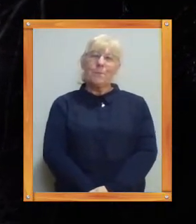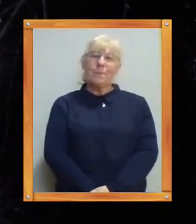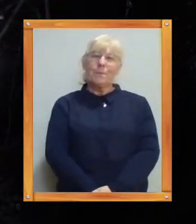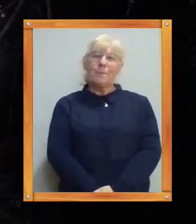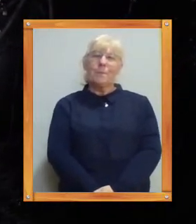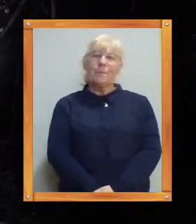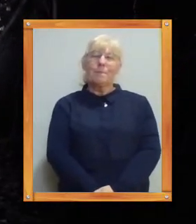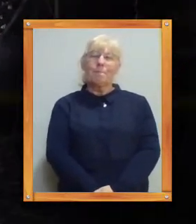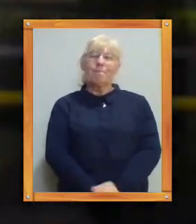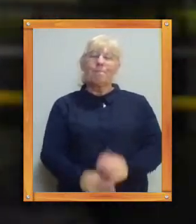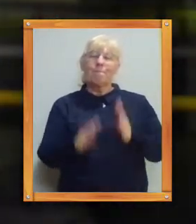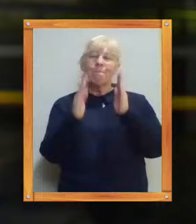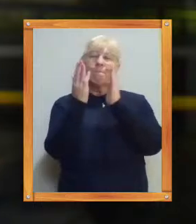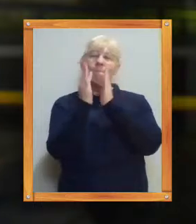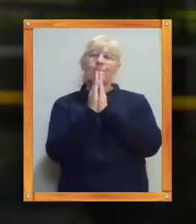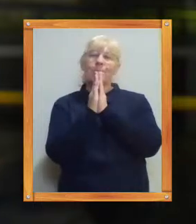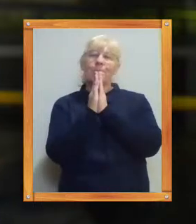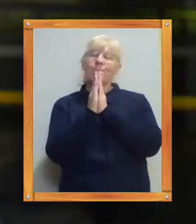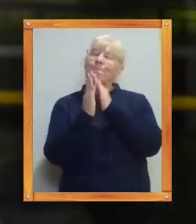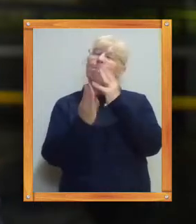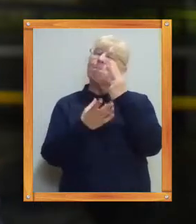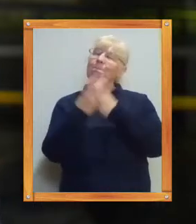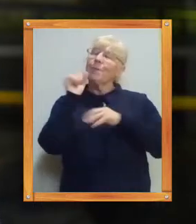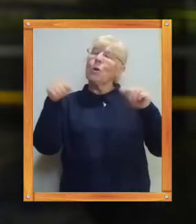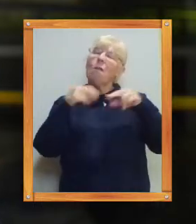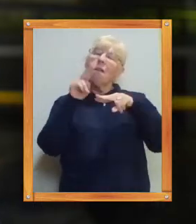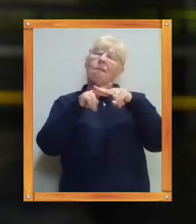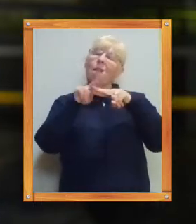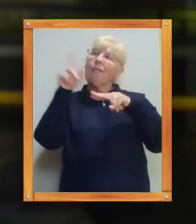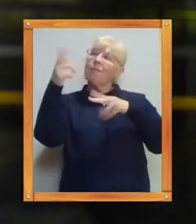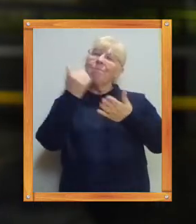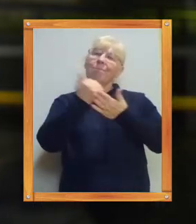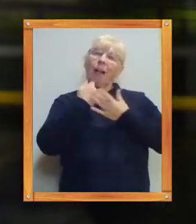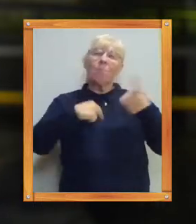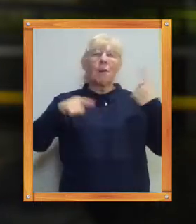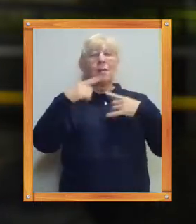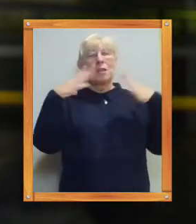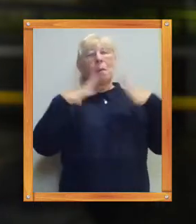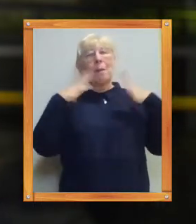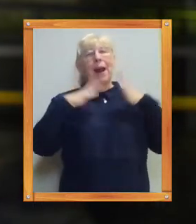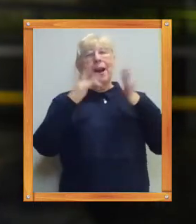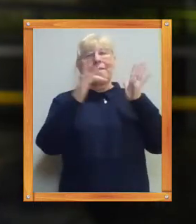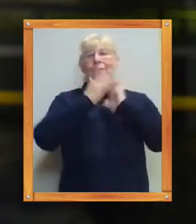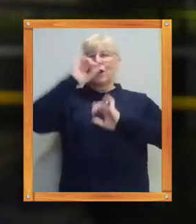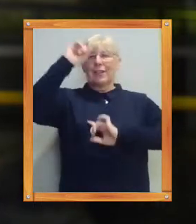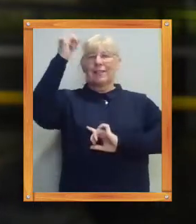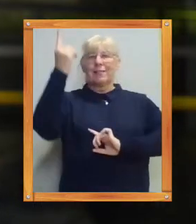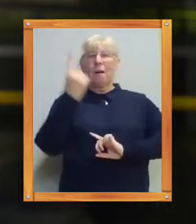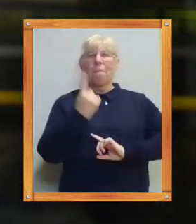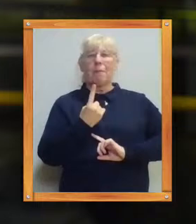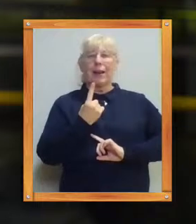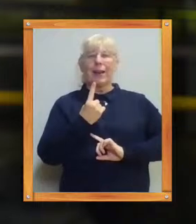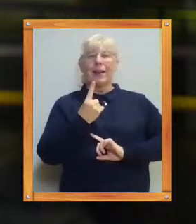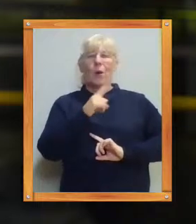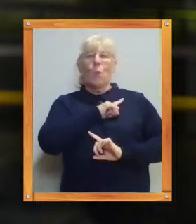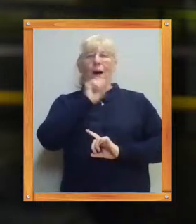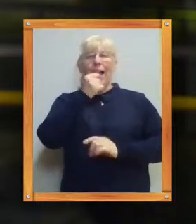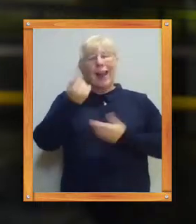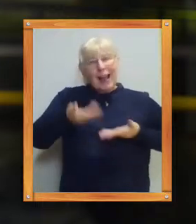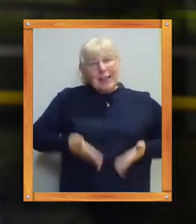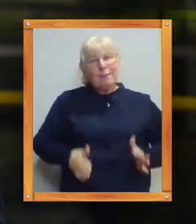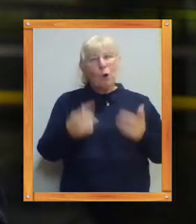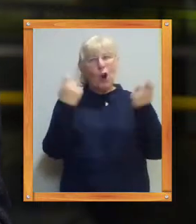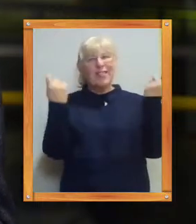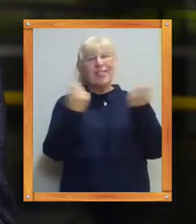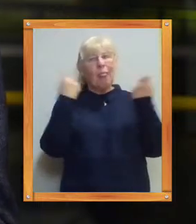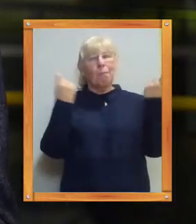God our Father, help us to prepare for the coming of Jesus this Christmas as we celebrate his birth. Even though there